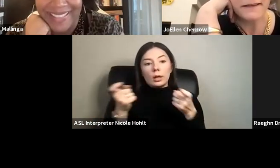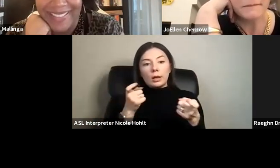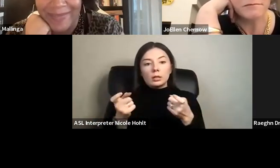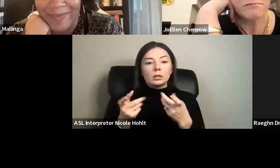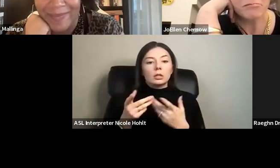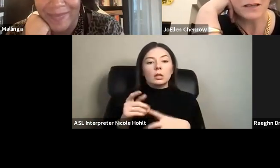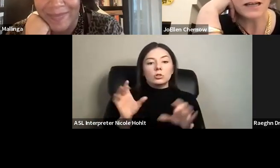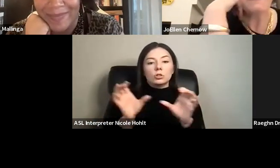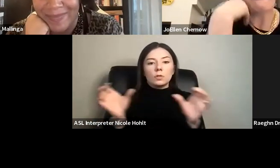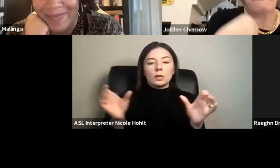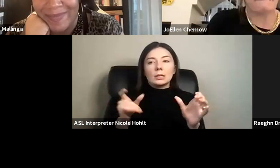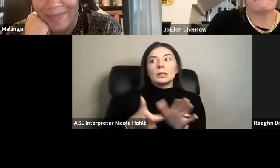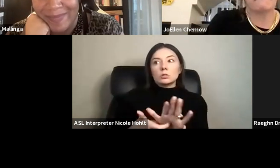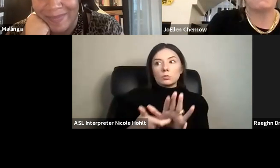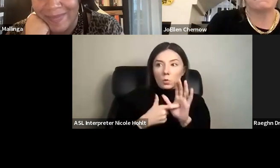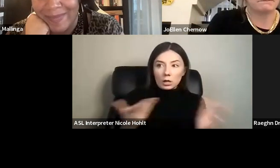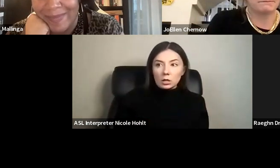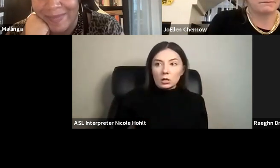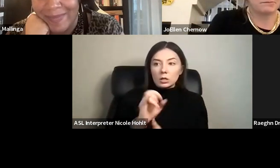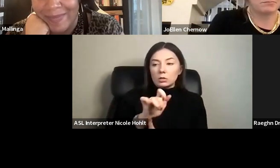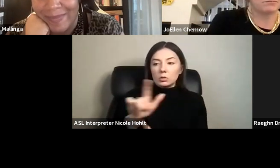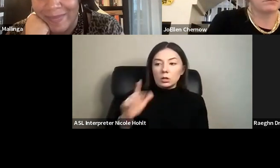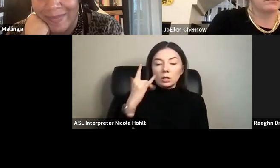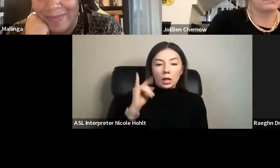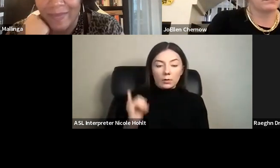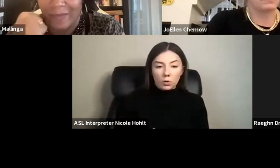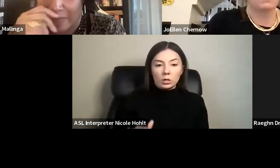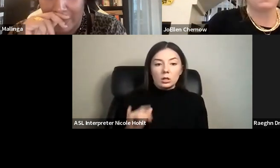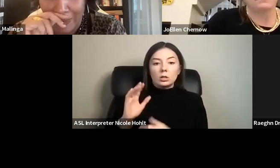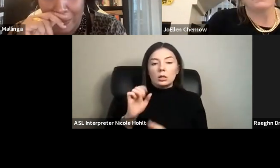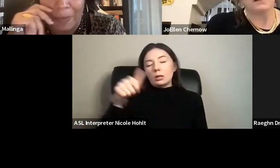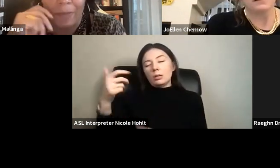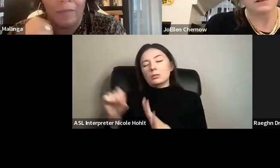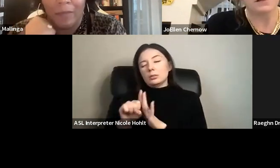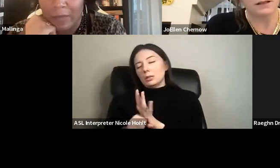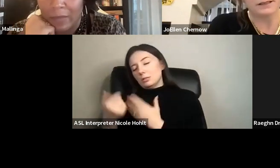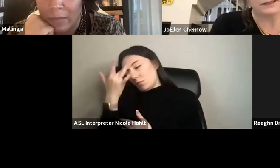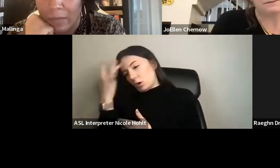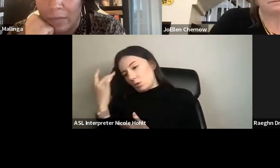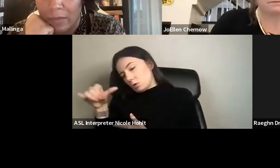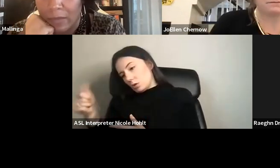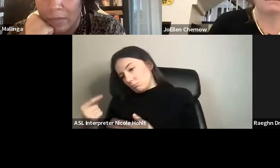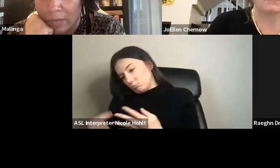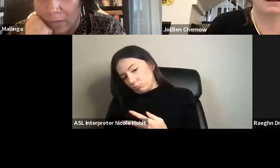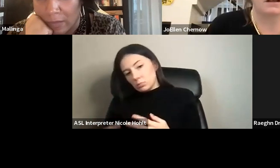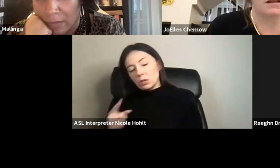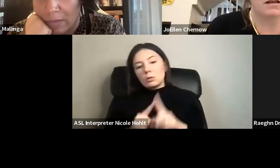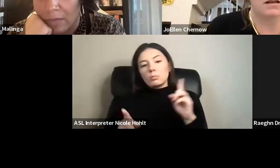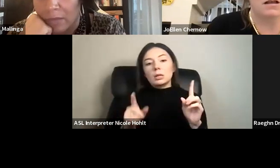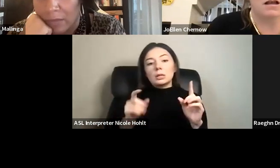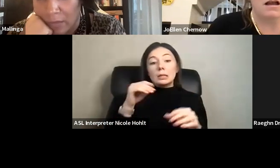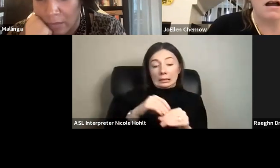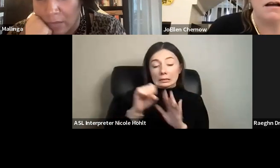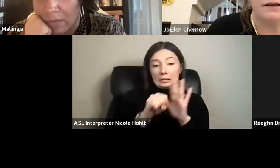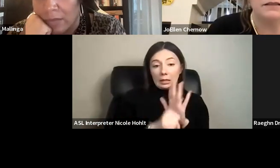is a requirement in Illinois, California, and I forget the other states, but it is a state requirement that you are